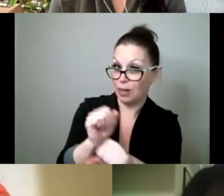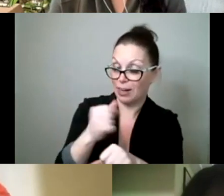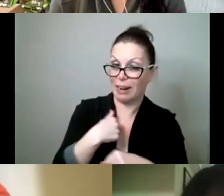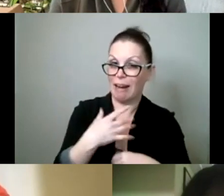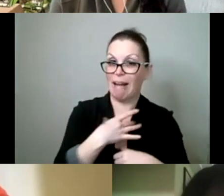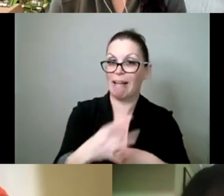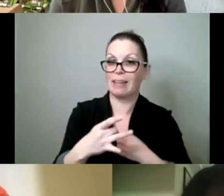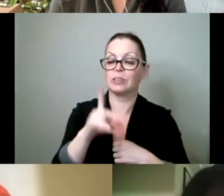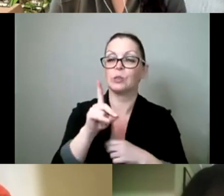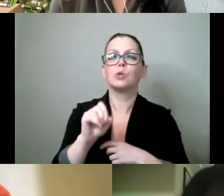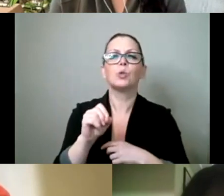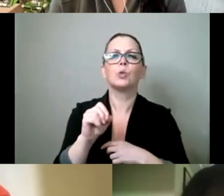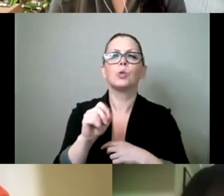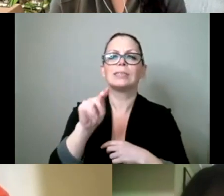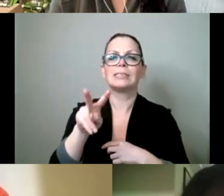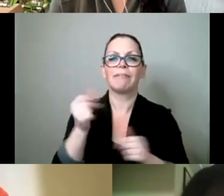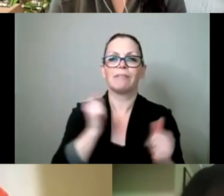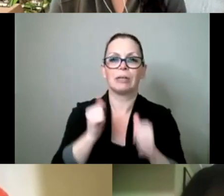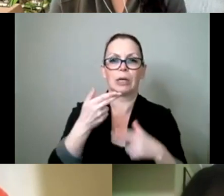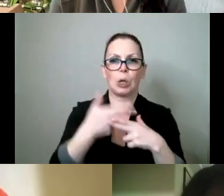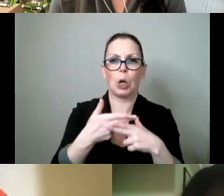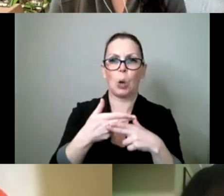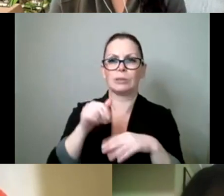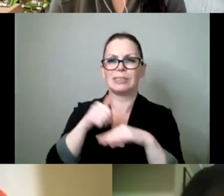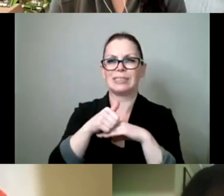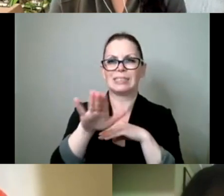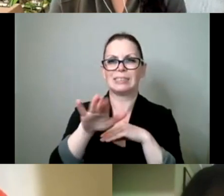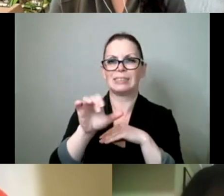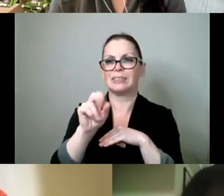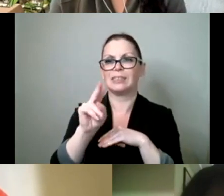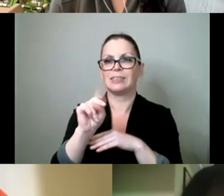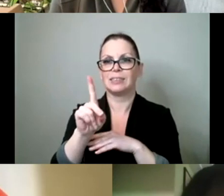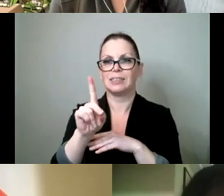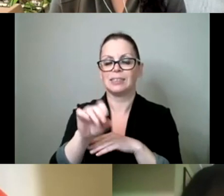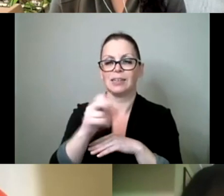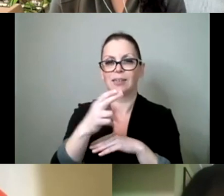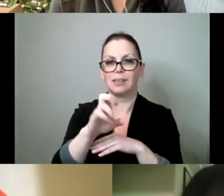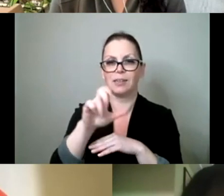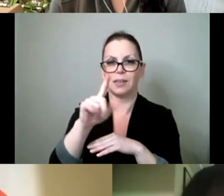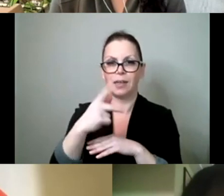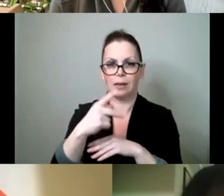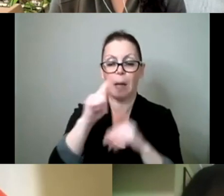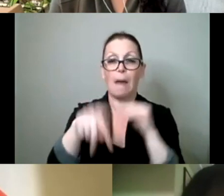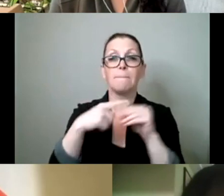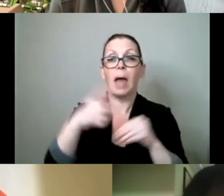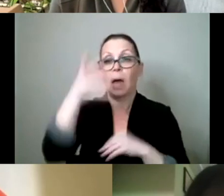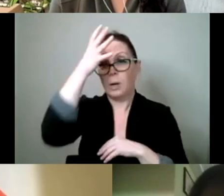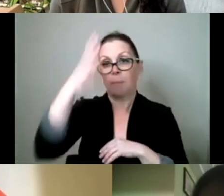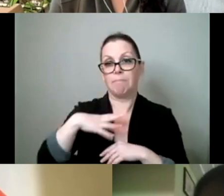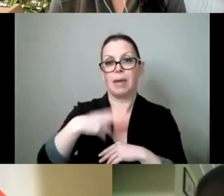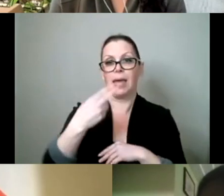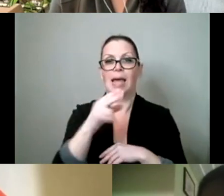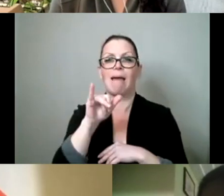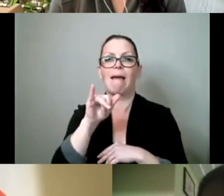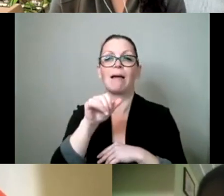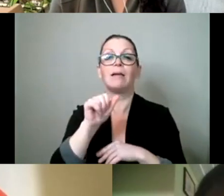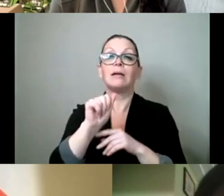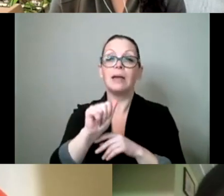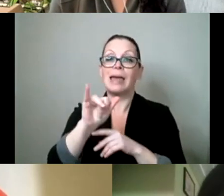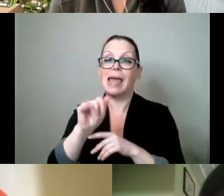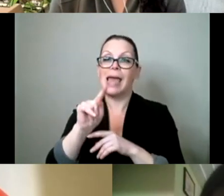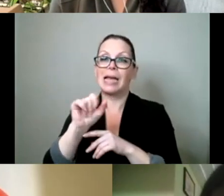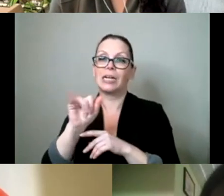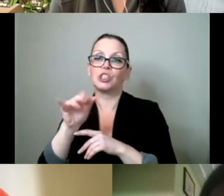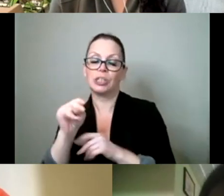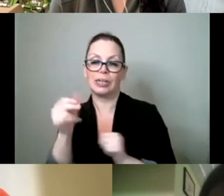show called Send Help, about a male Haitian actor who's trying to rise up